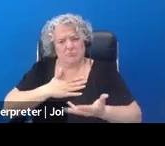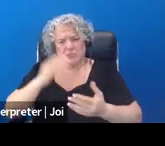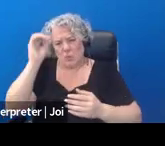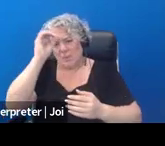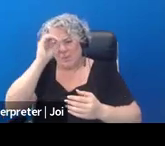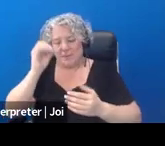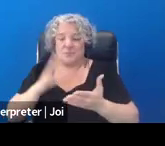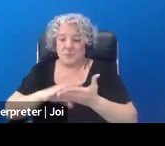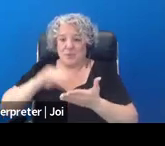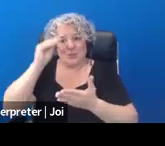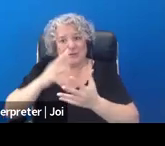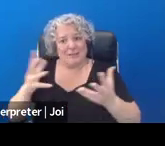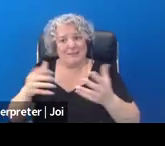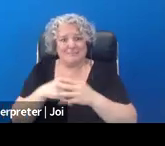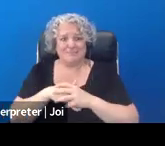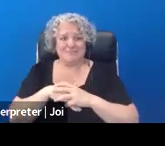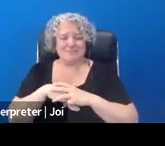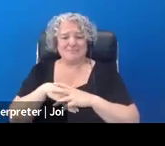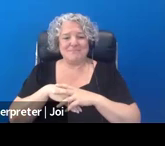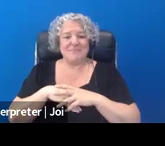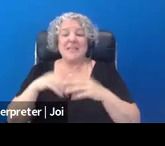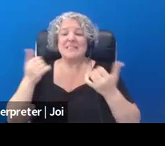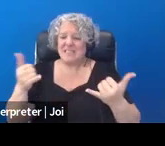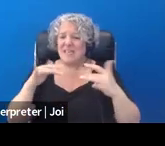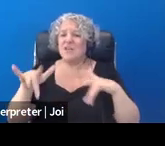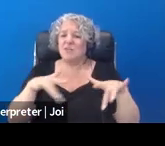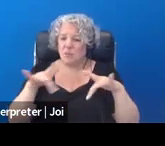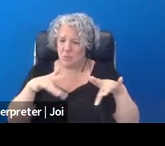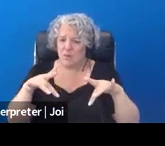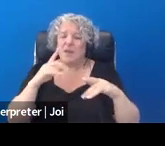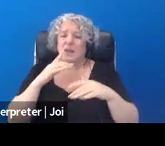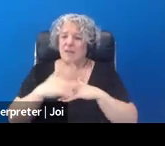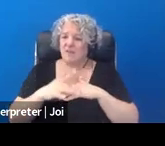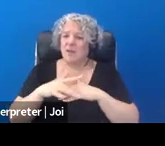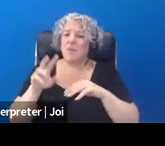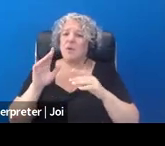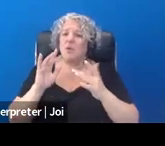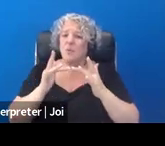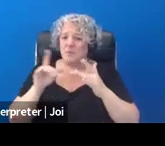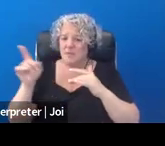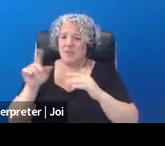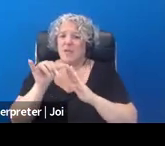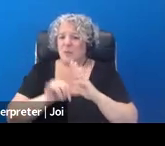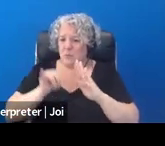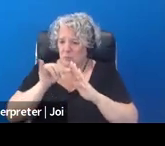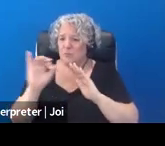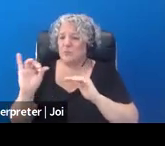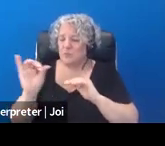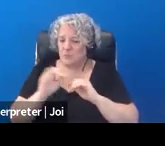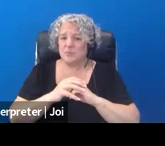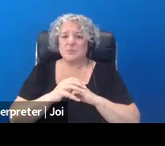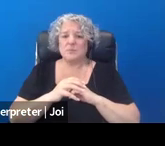We know we have a lot to learn. We're recording today's event and it will be available on our website and YouTube channel as soon as